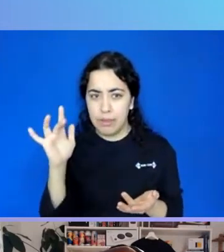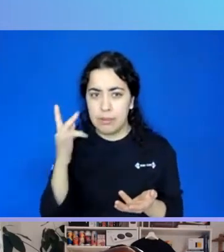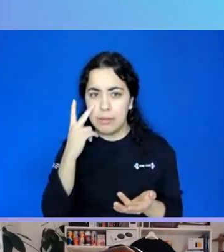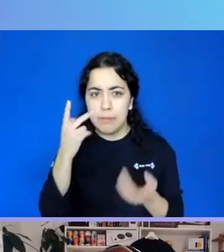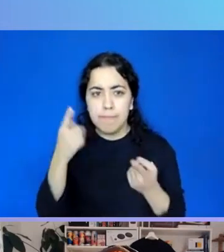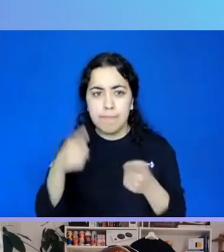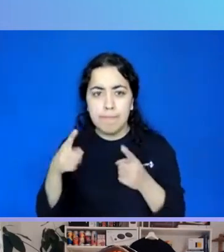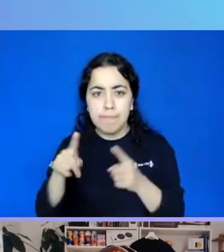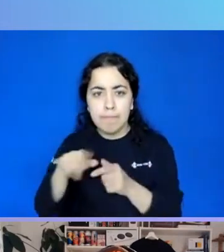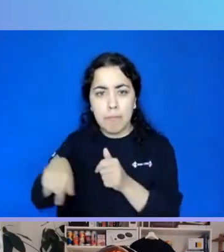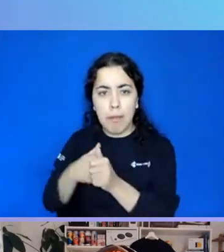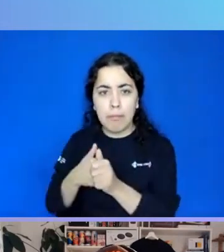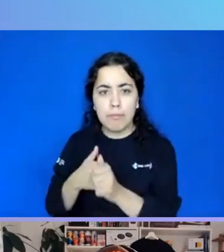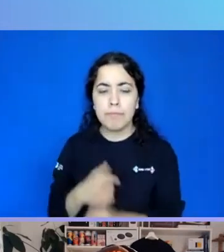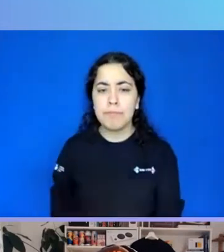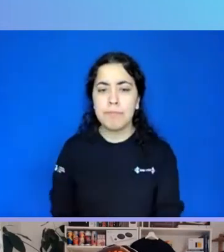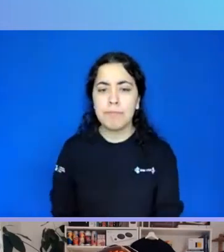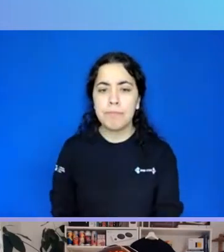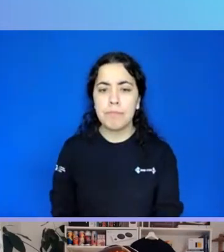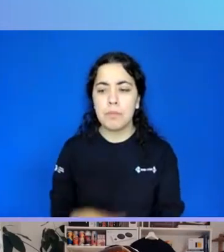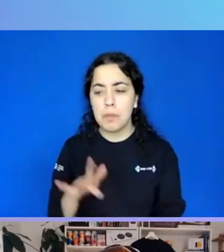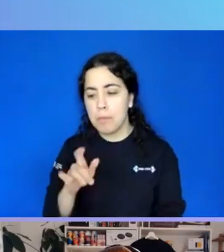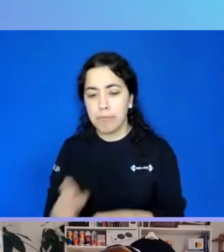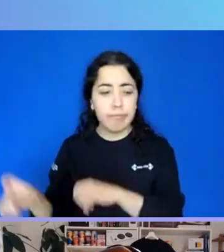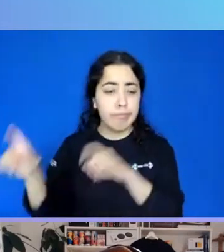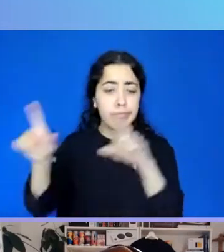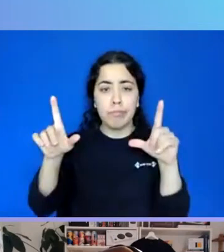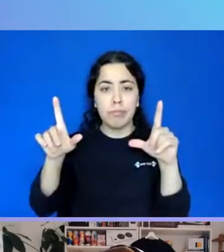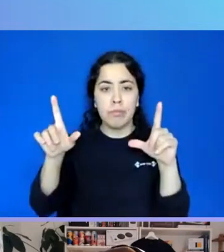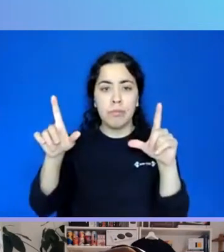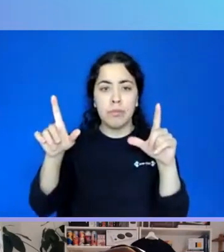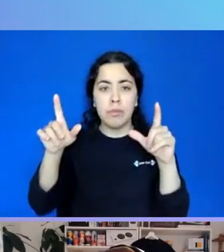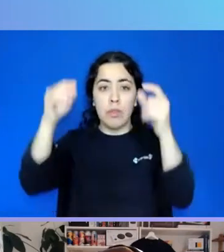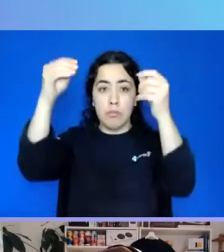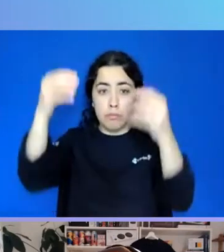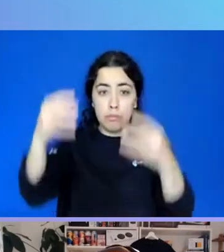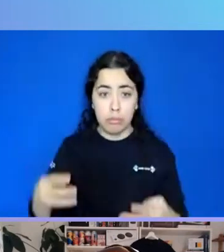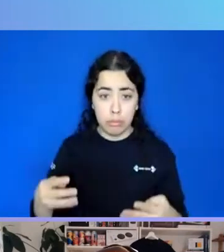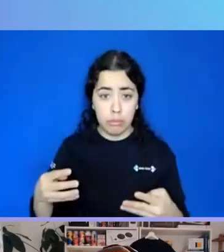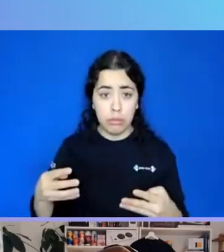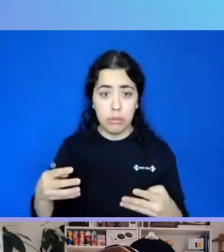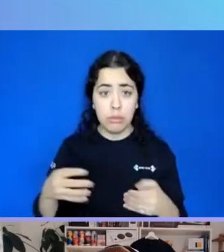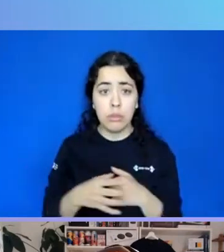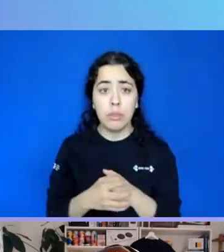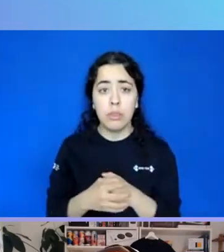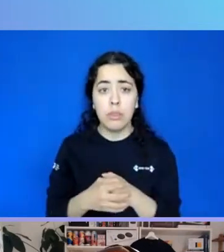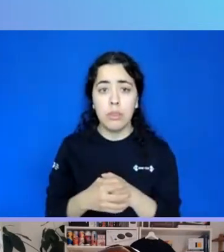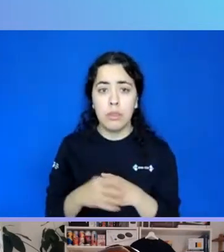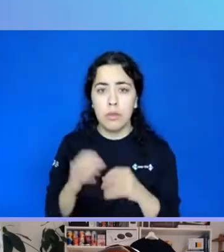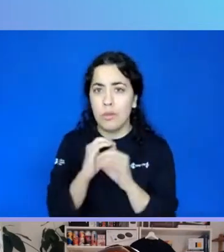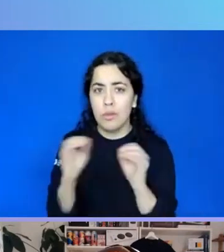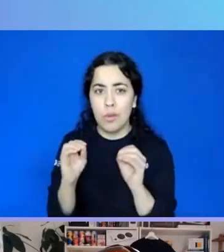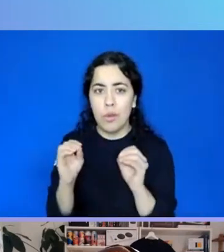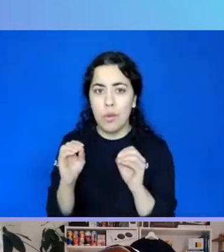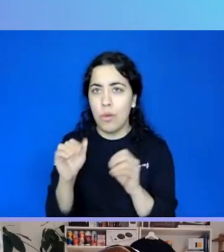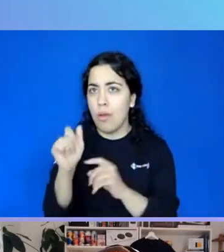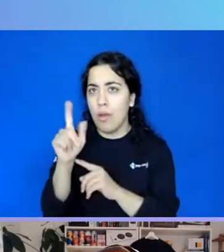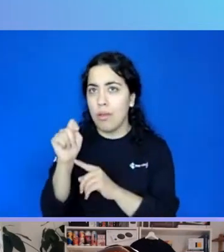it. It was a lot of the call to actions without any provided alt